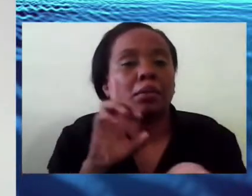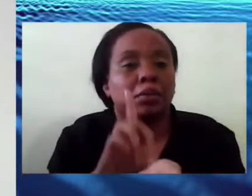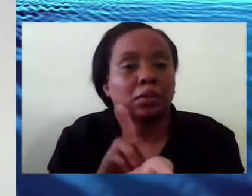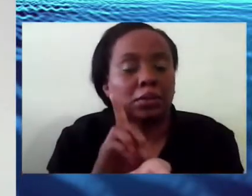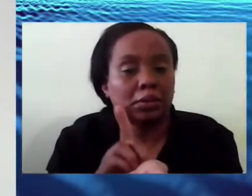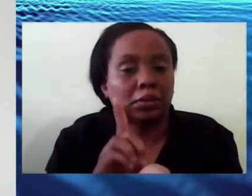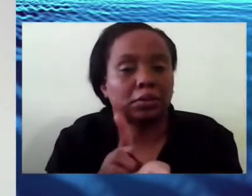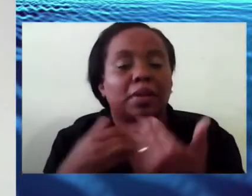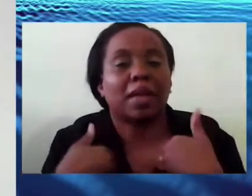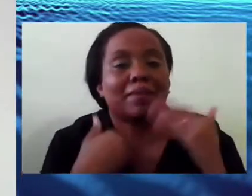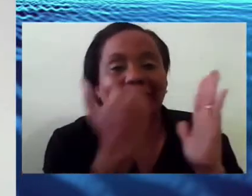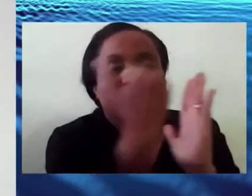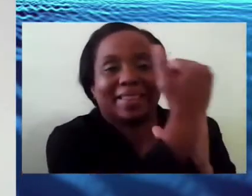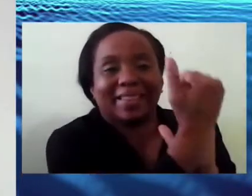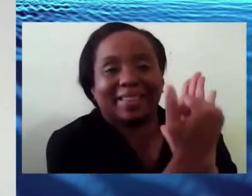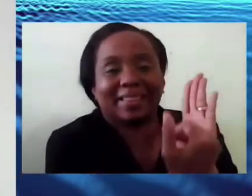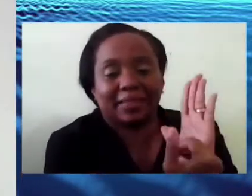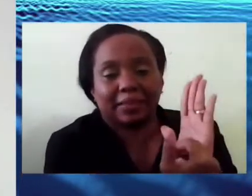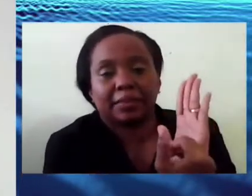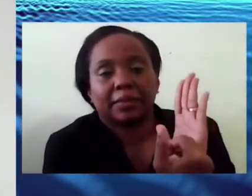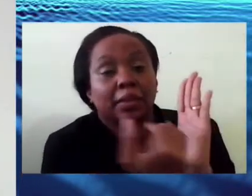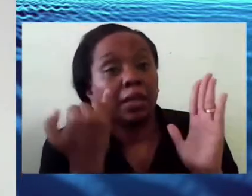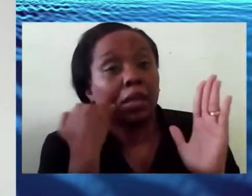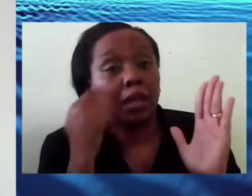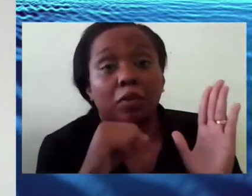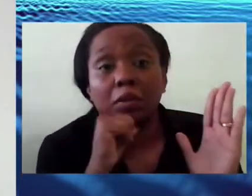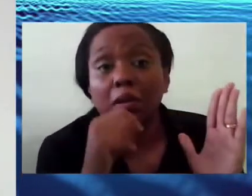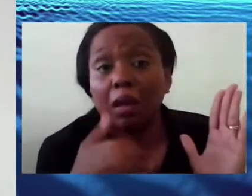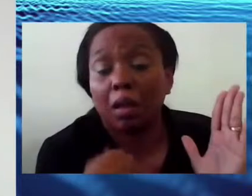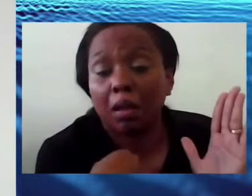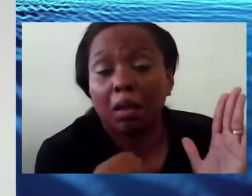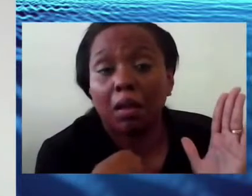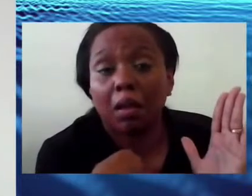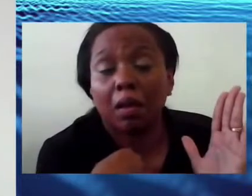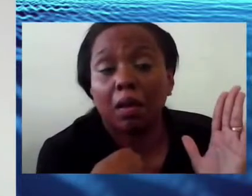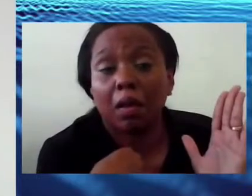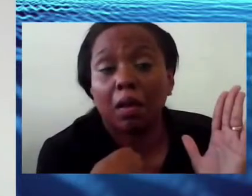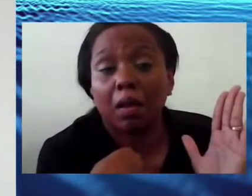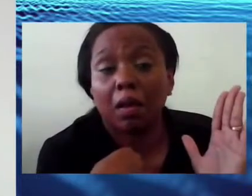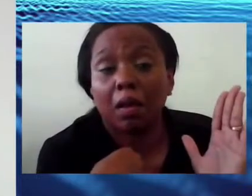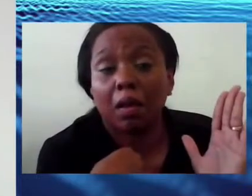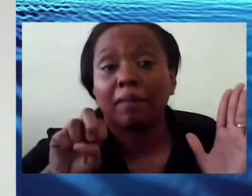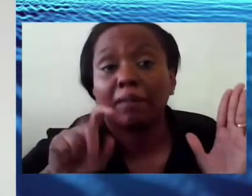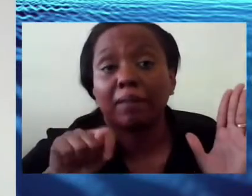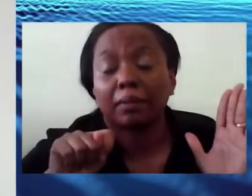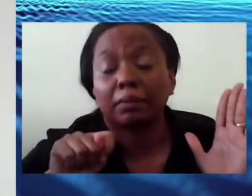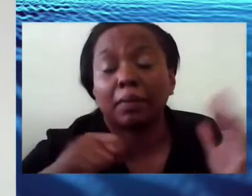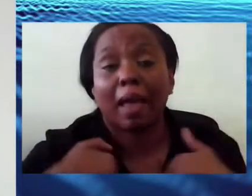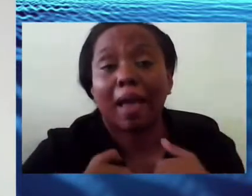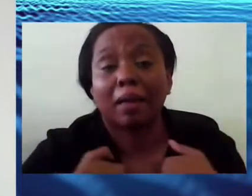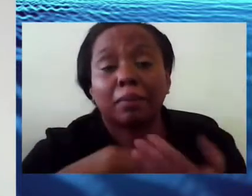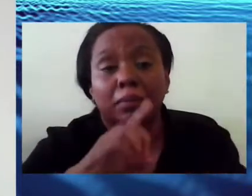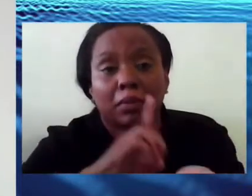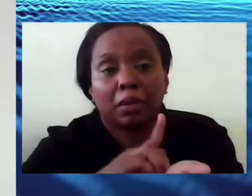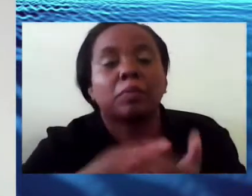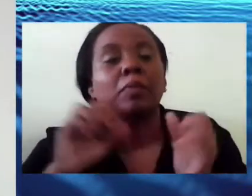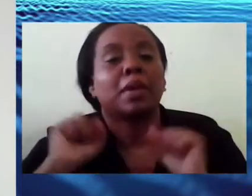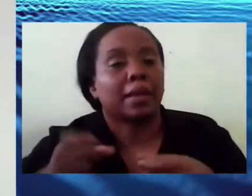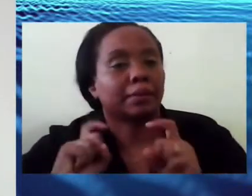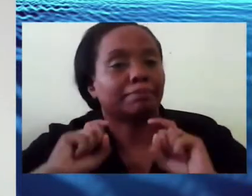have that list at the veterinary services. If you don't have your own veterinarian, give us a call at the veterinary services and we will put you in contact with a veterinarian